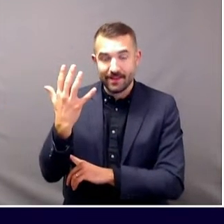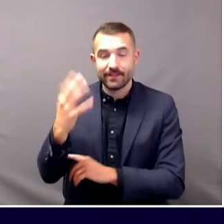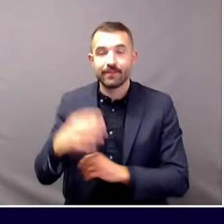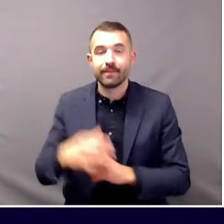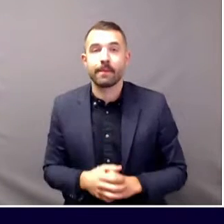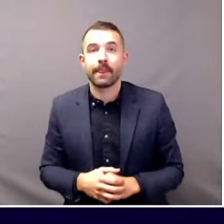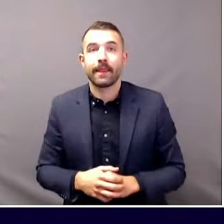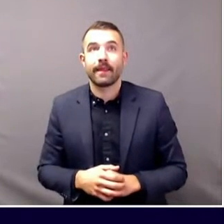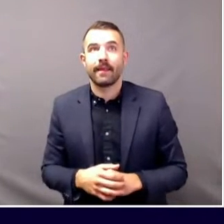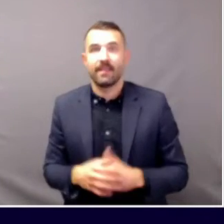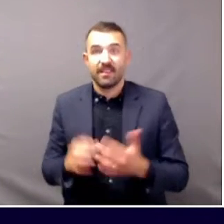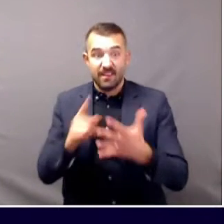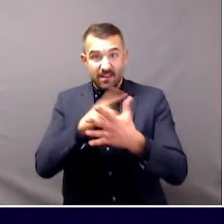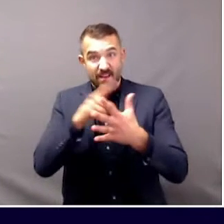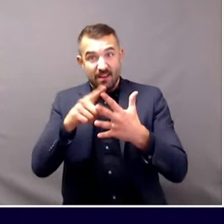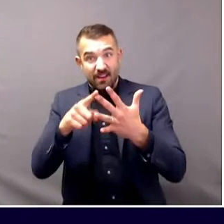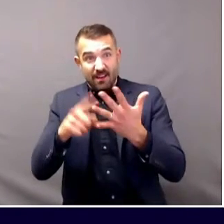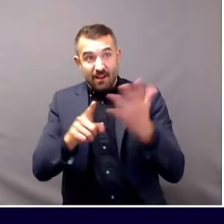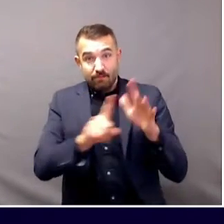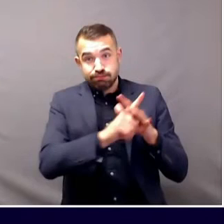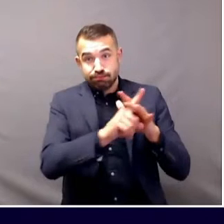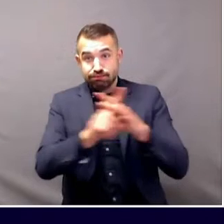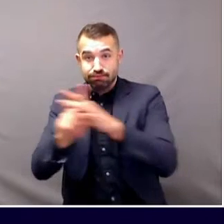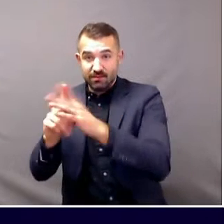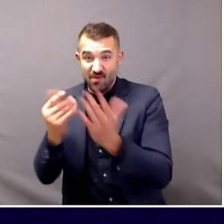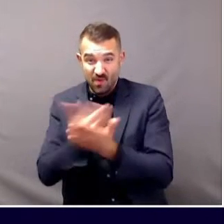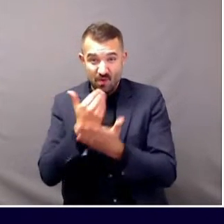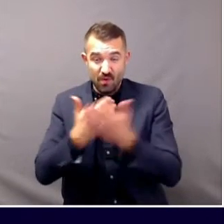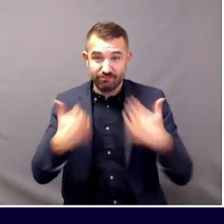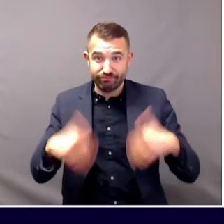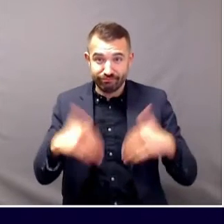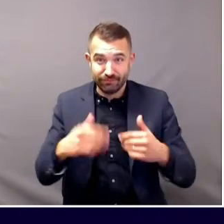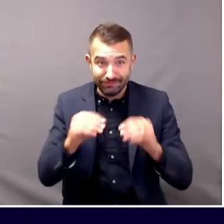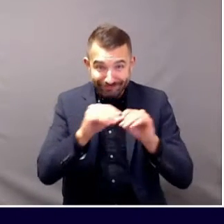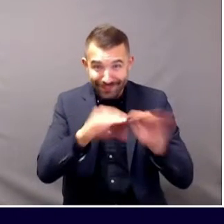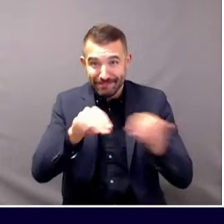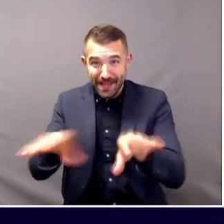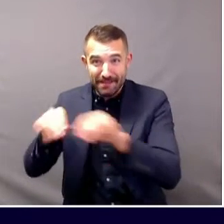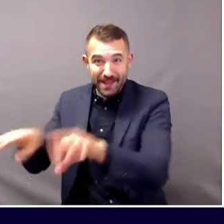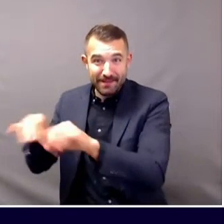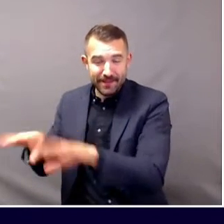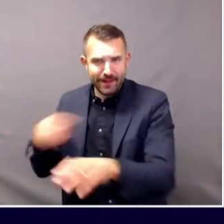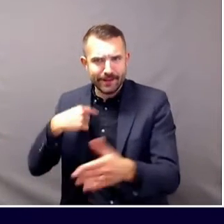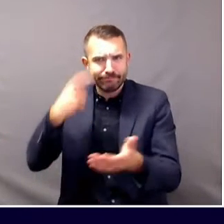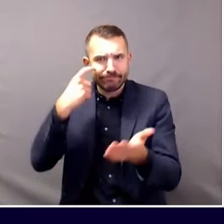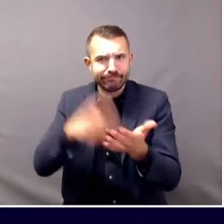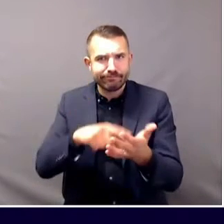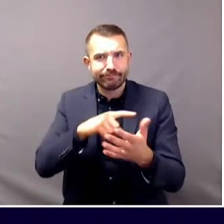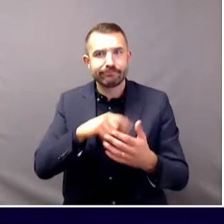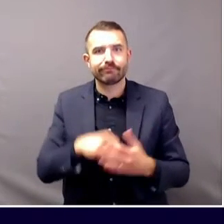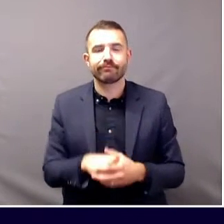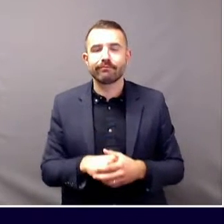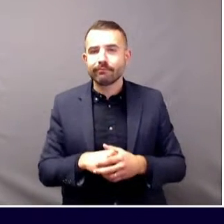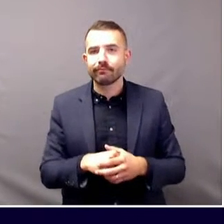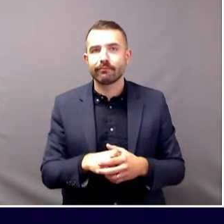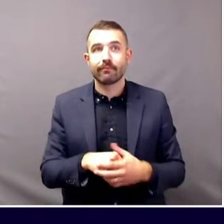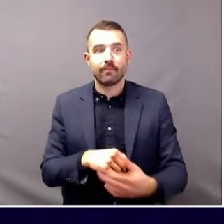observations about some of these outbreaks. The first is that this number of new outbreaks